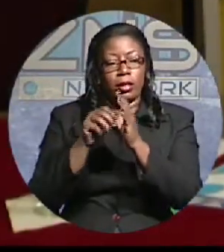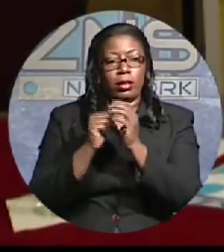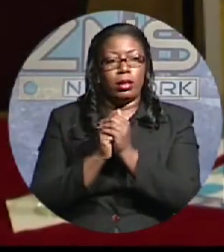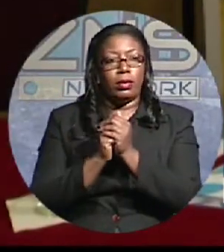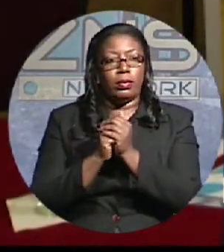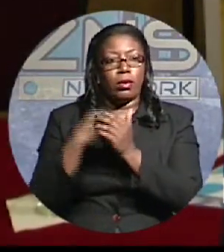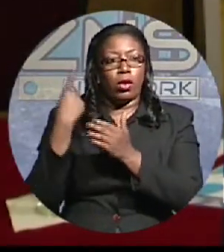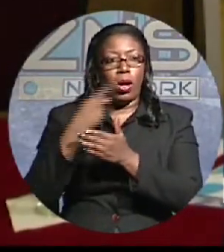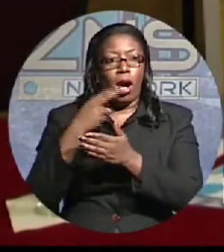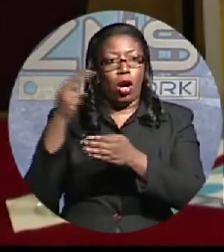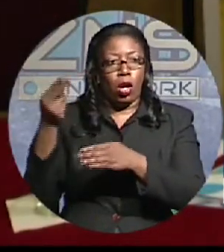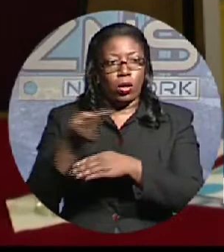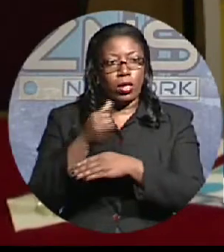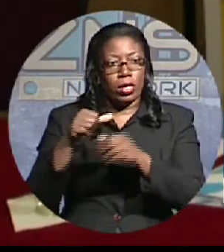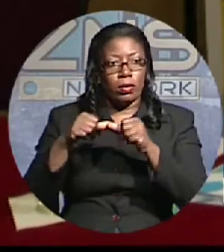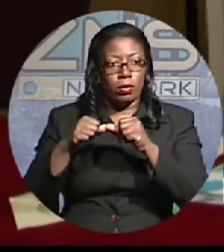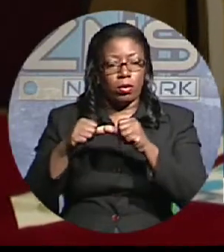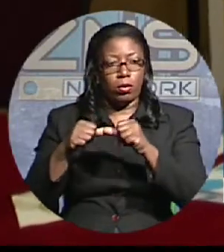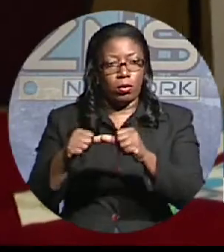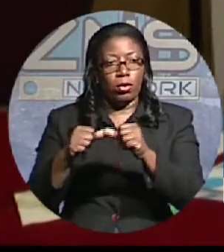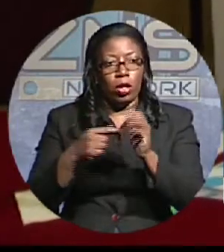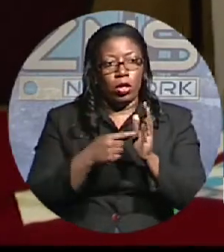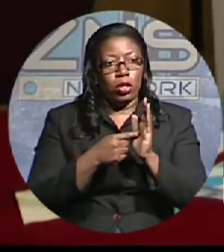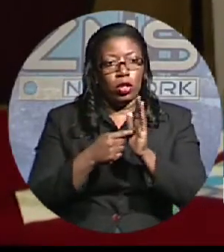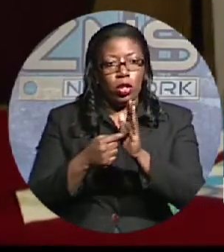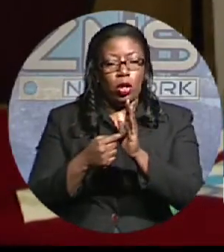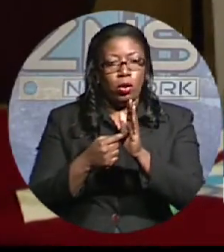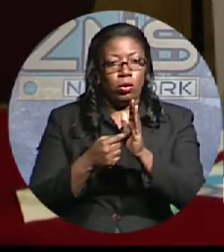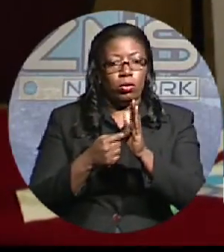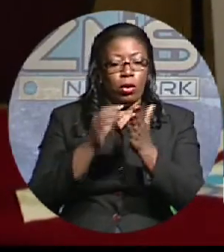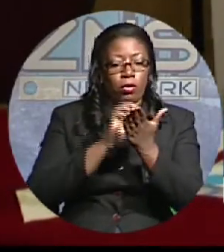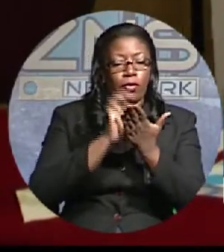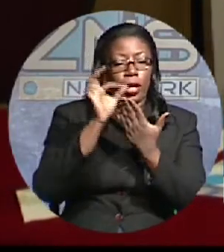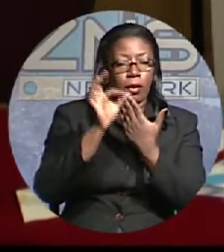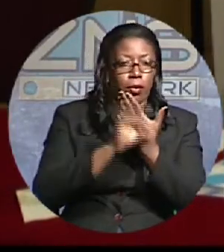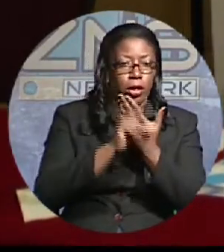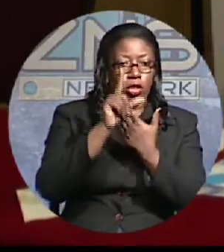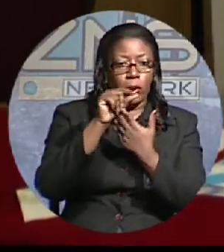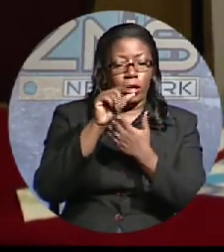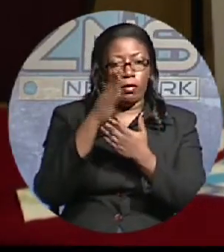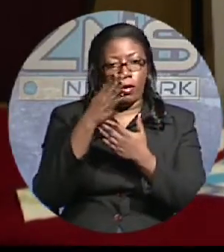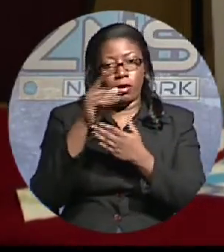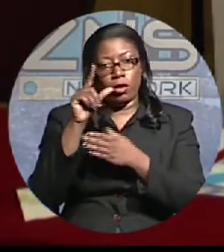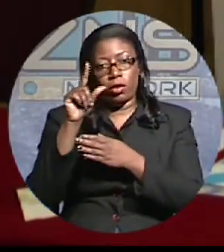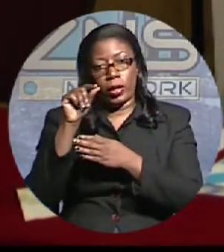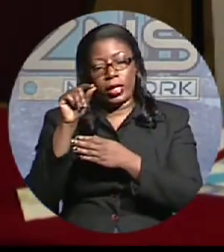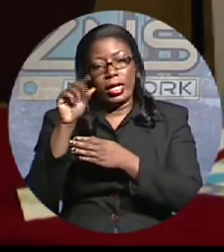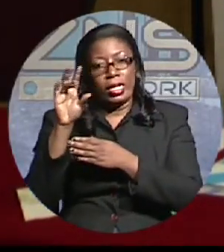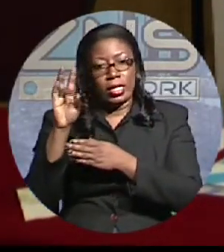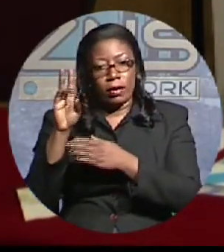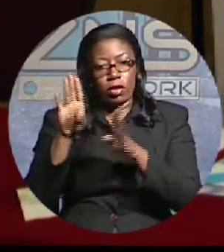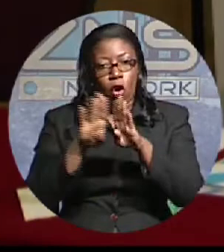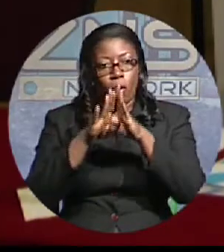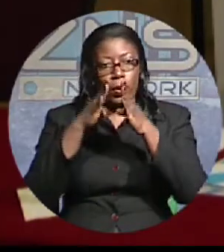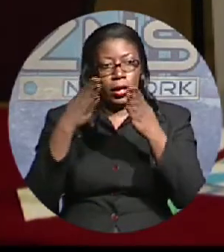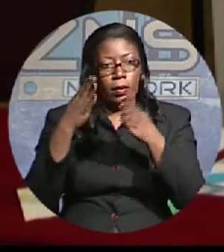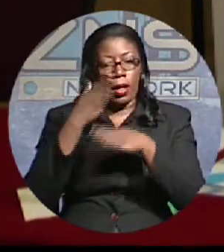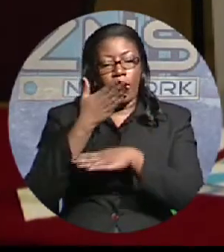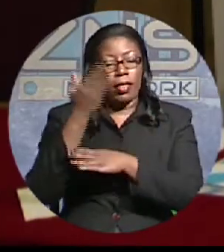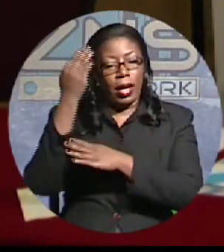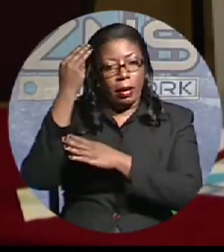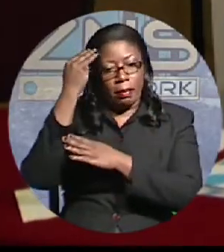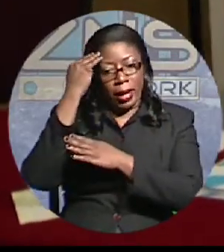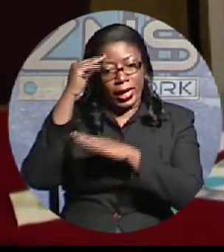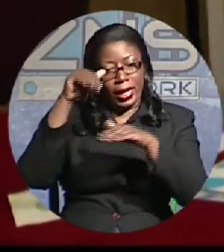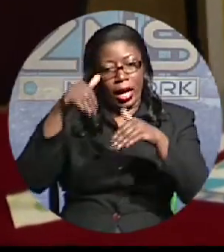We're hosting a sustainability expo for students between February 25th and the 27th to really open up their minds